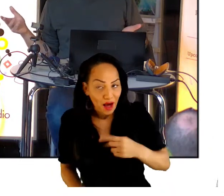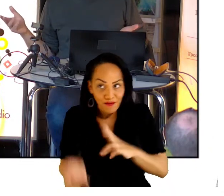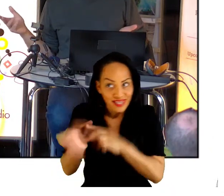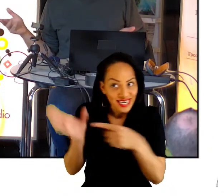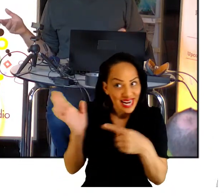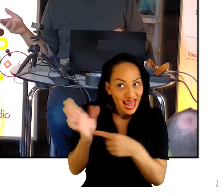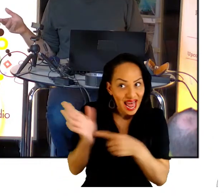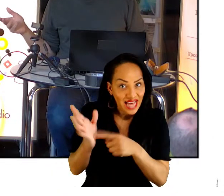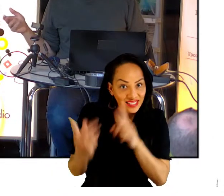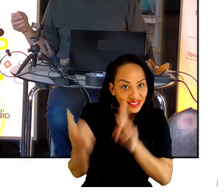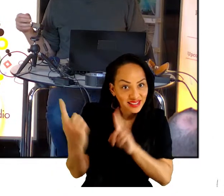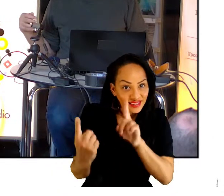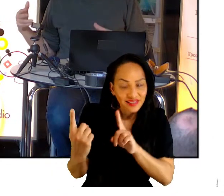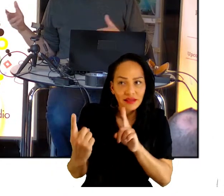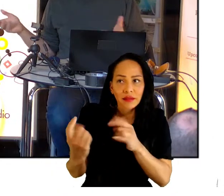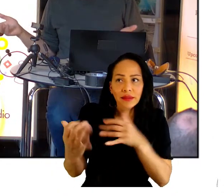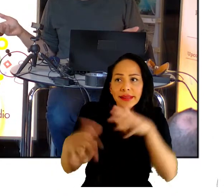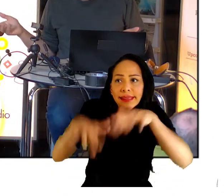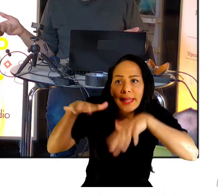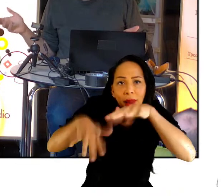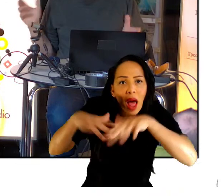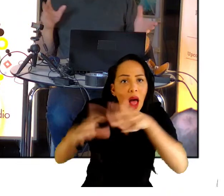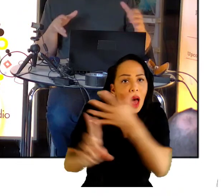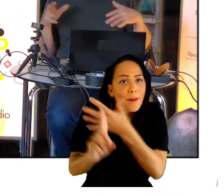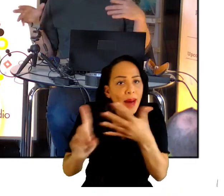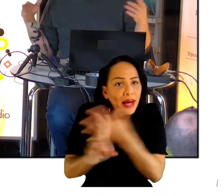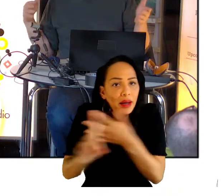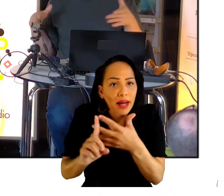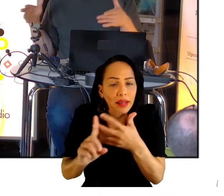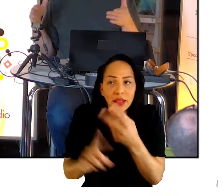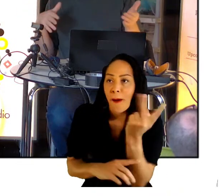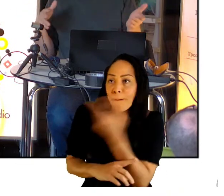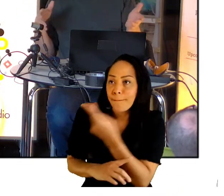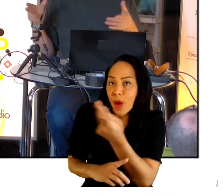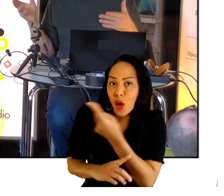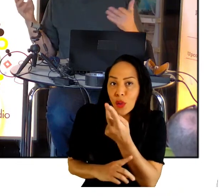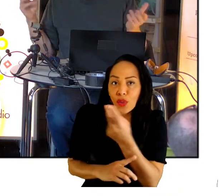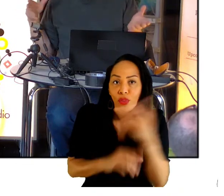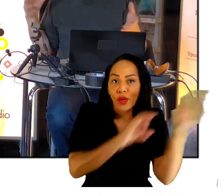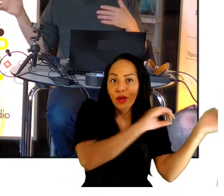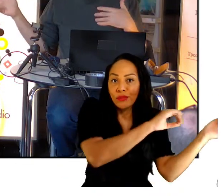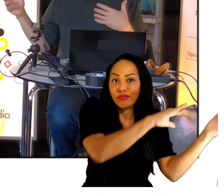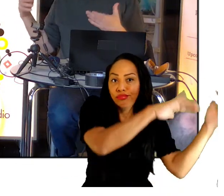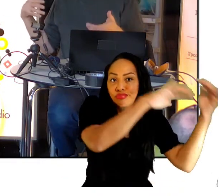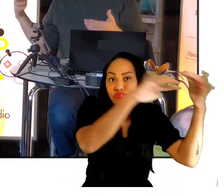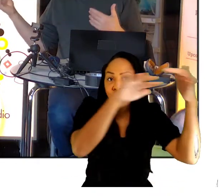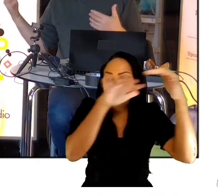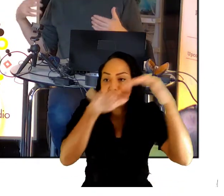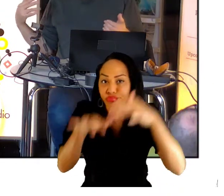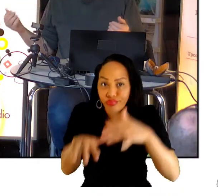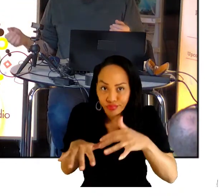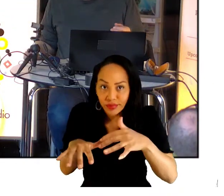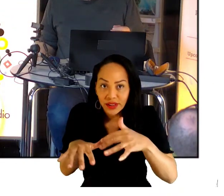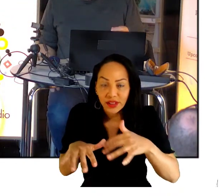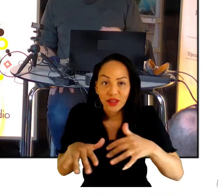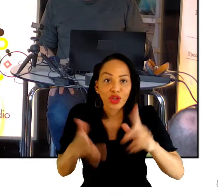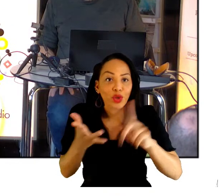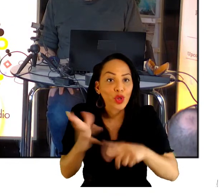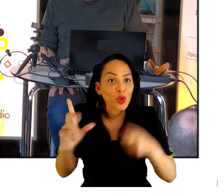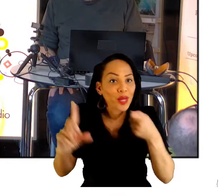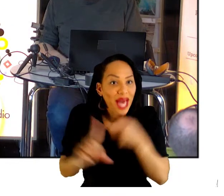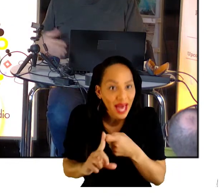both immigrants. We have both learned to live in England. We have experience of